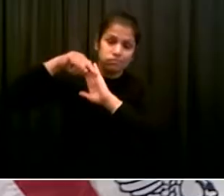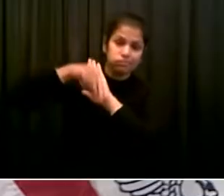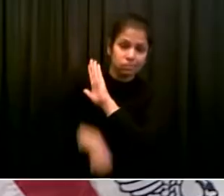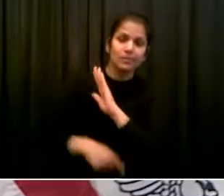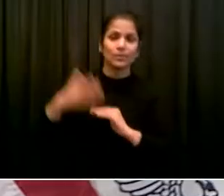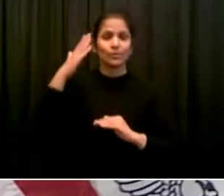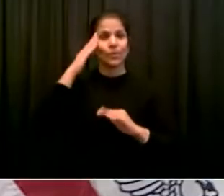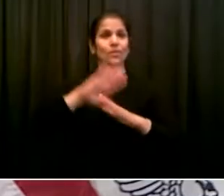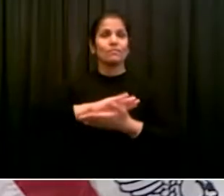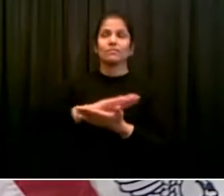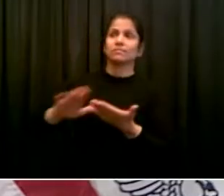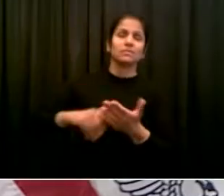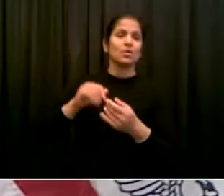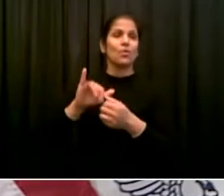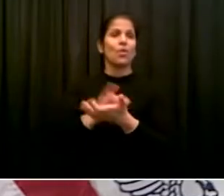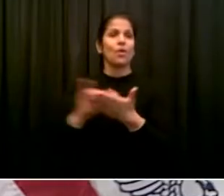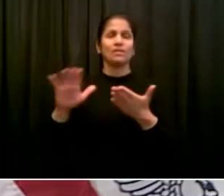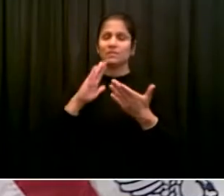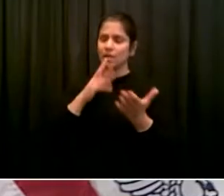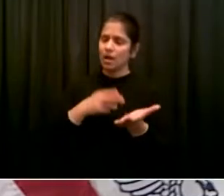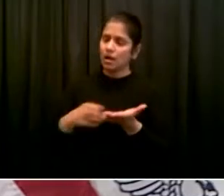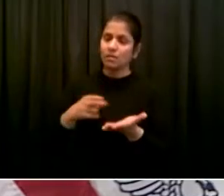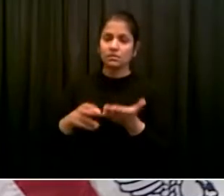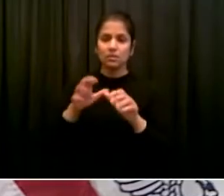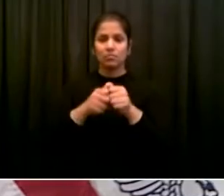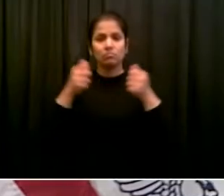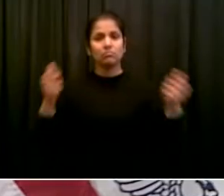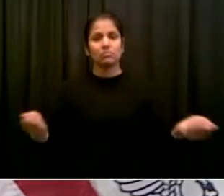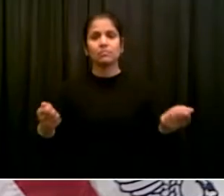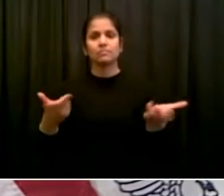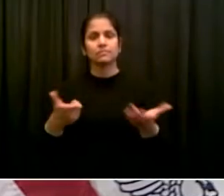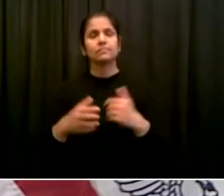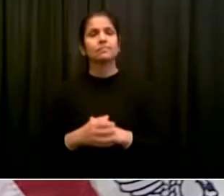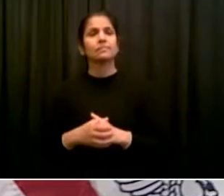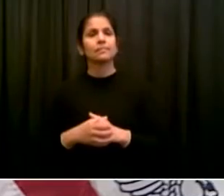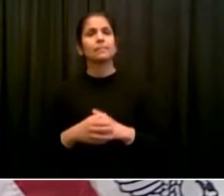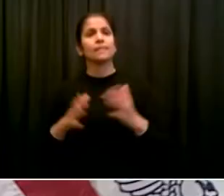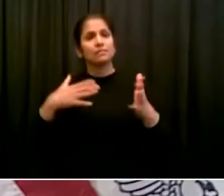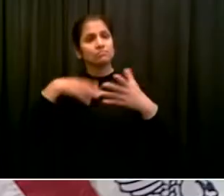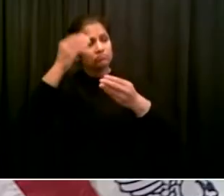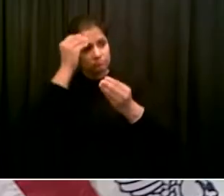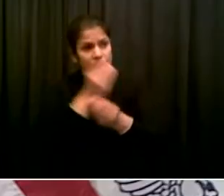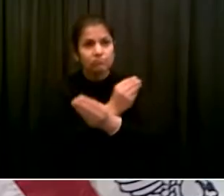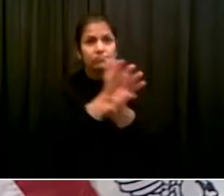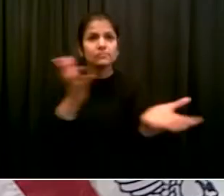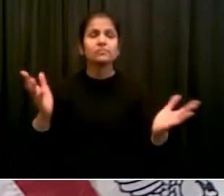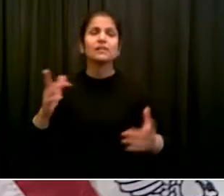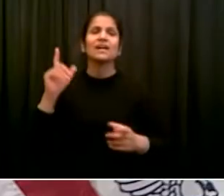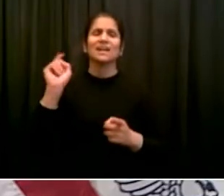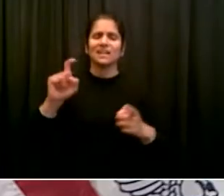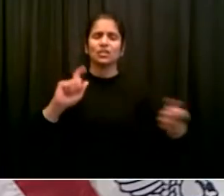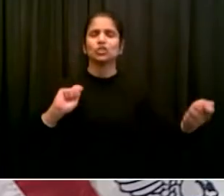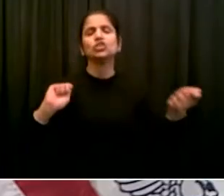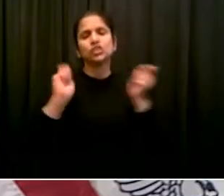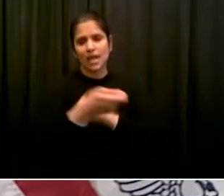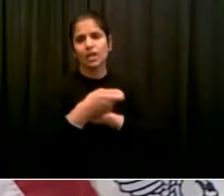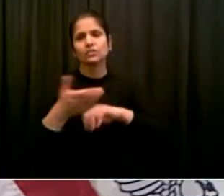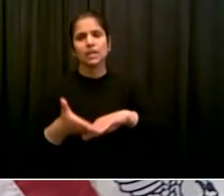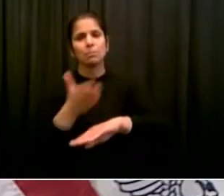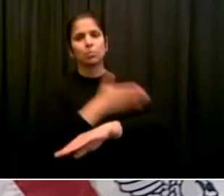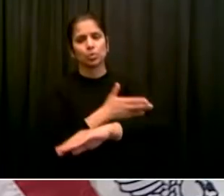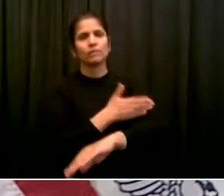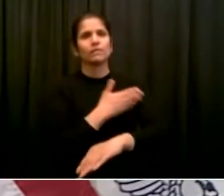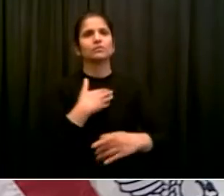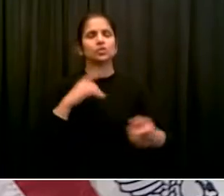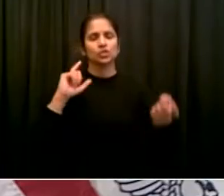structural racism, and by putting it out there, start to change it. So there's a lot of